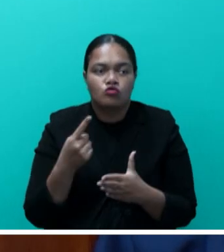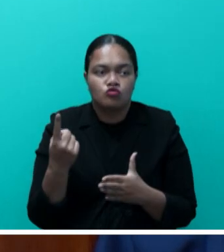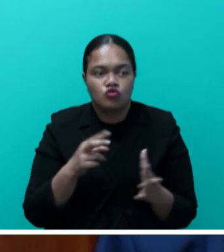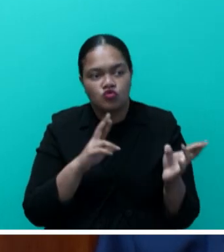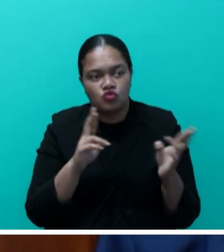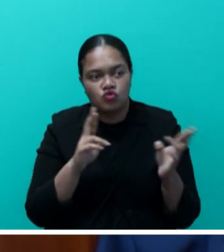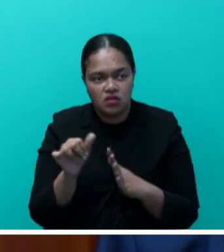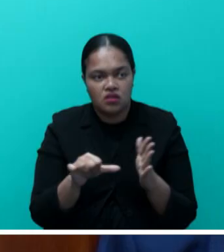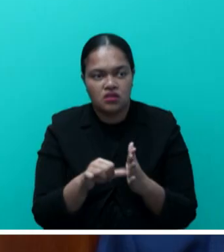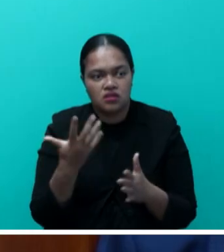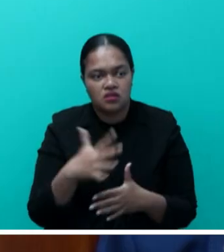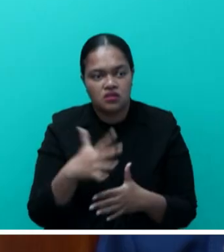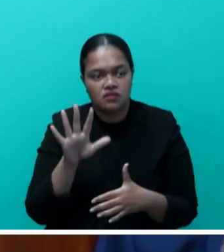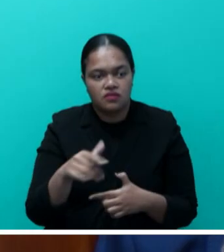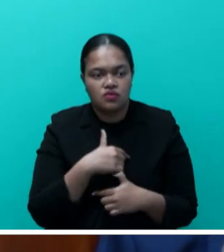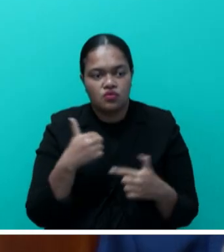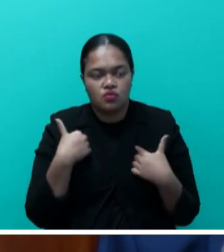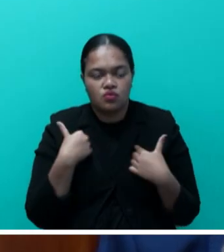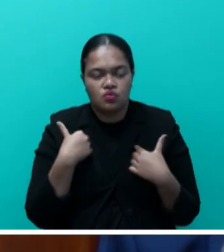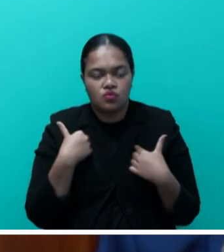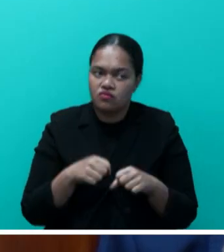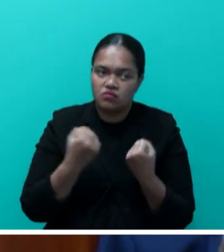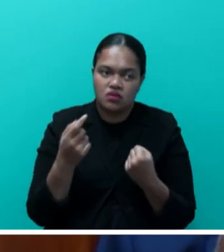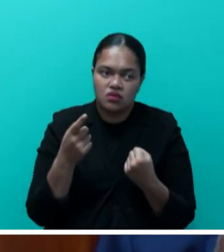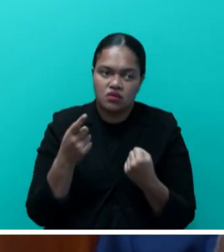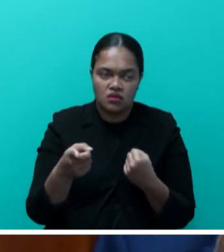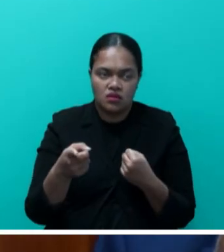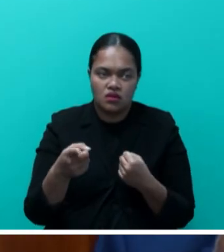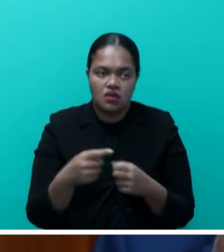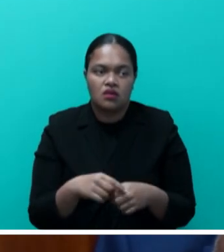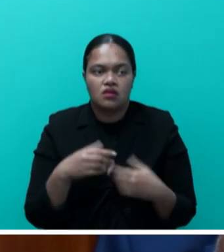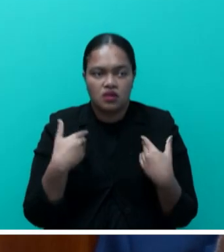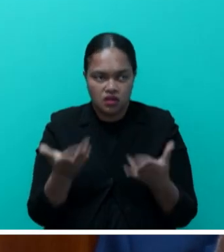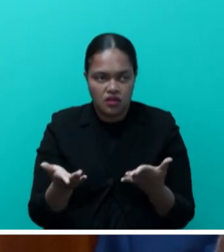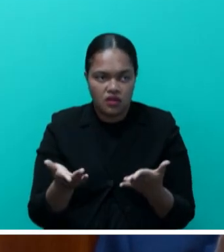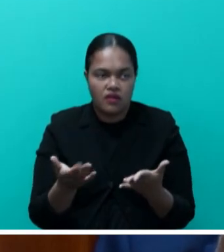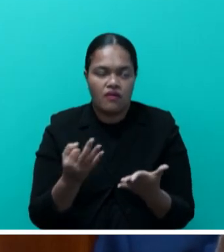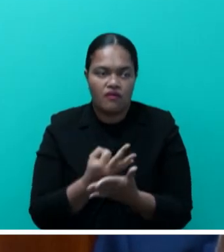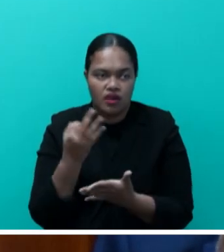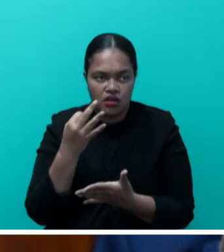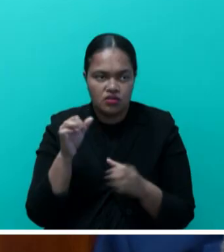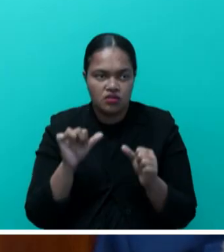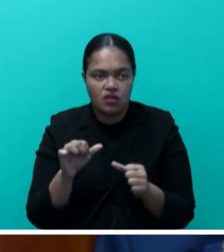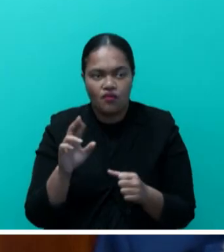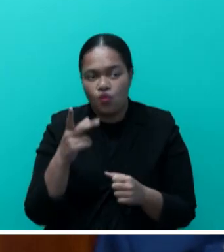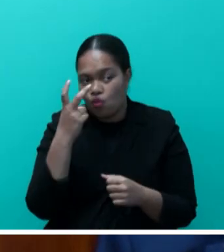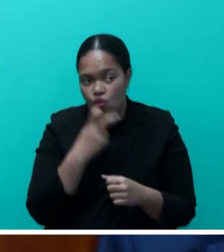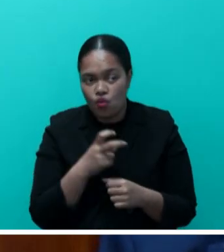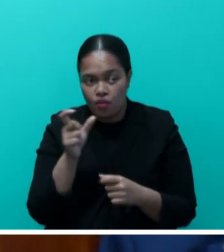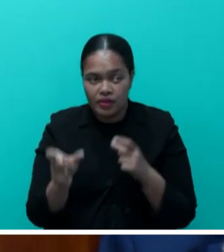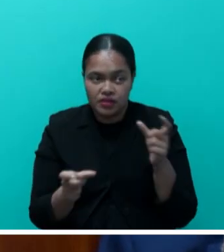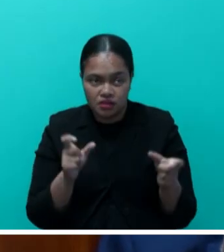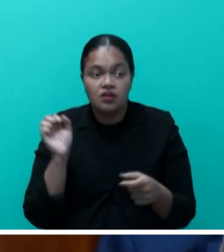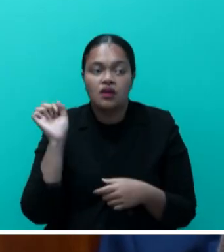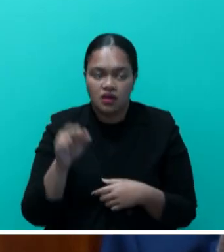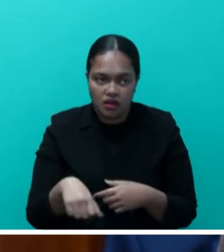at 55. We have bridged that gap to 60 and given financial security for our older persons. And yes, they